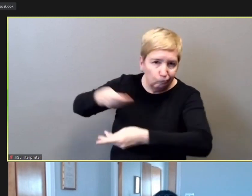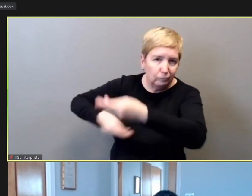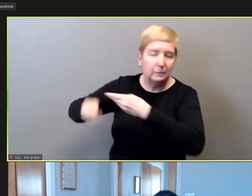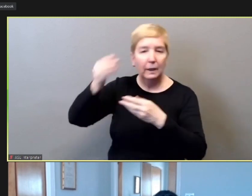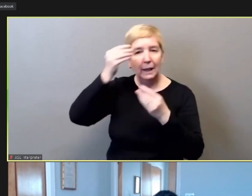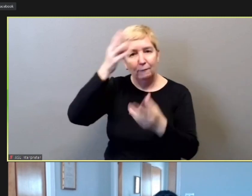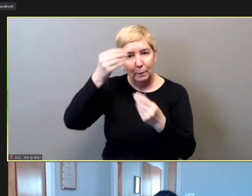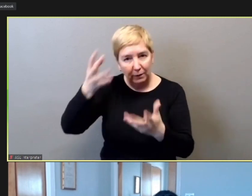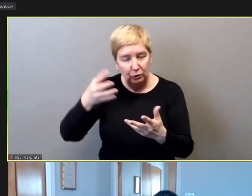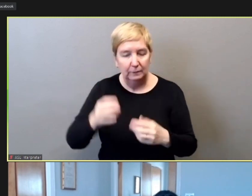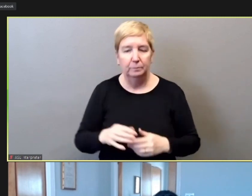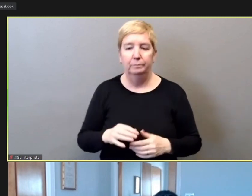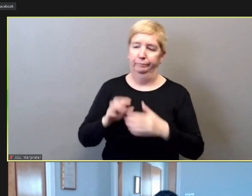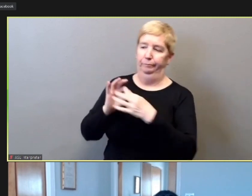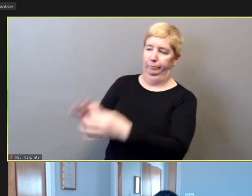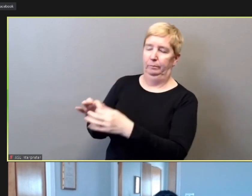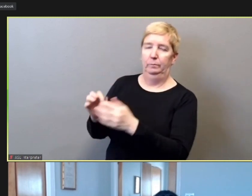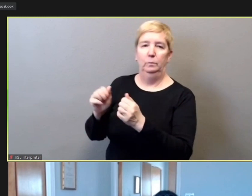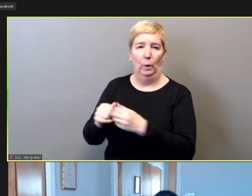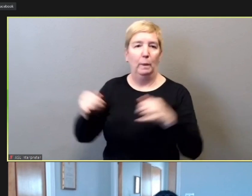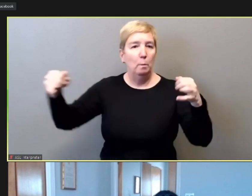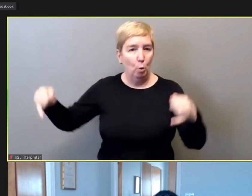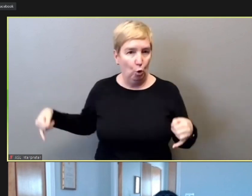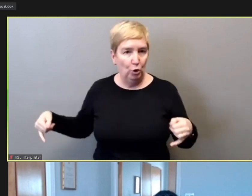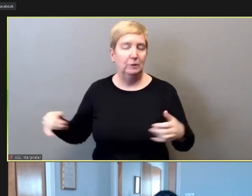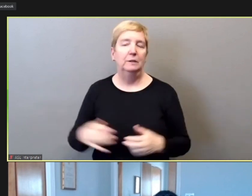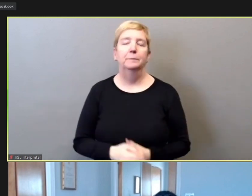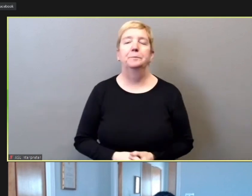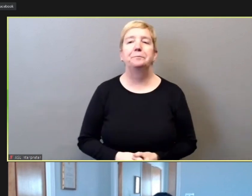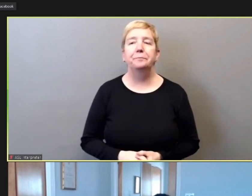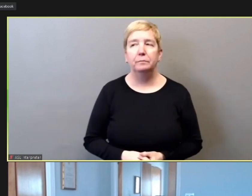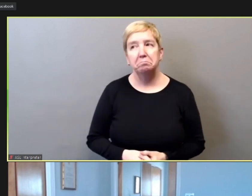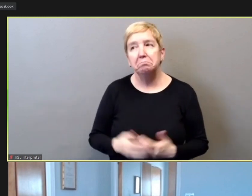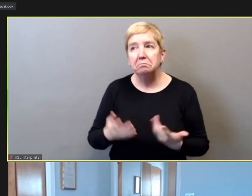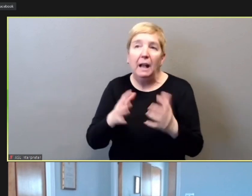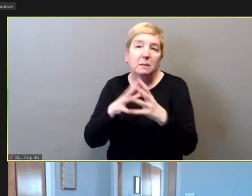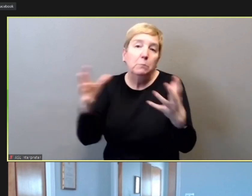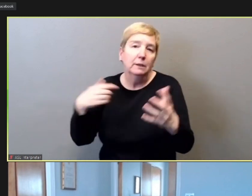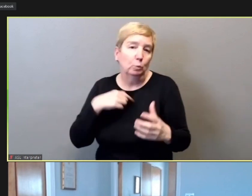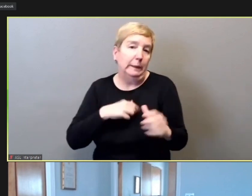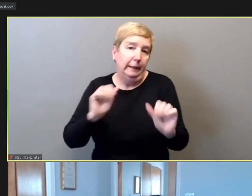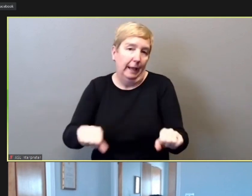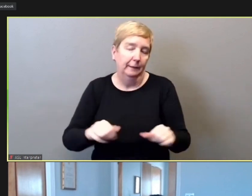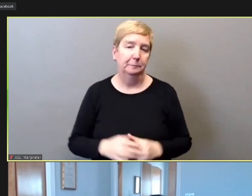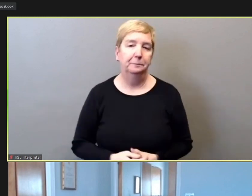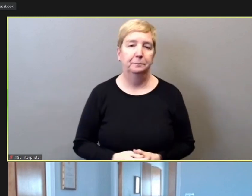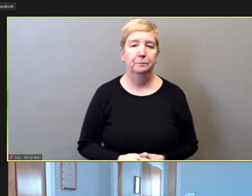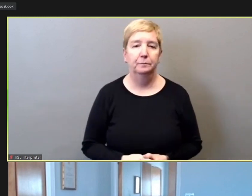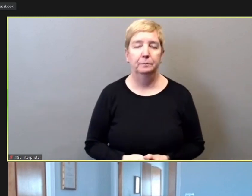awareness, specifically as it relates to border areas, as much as possible.